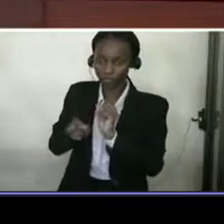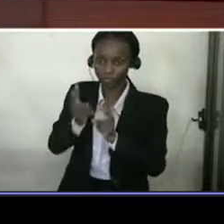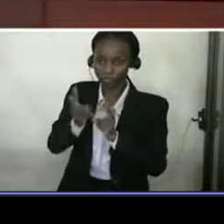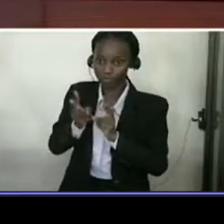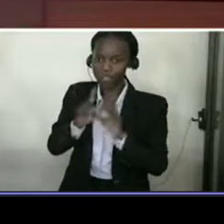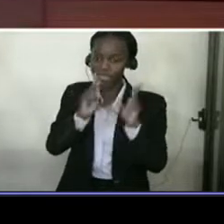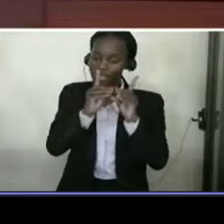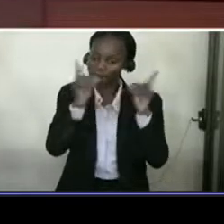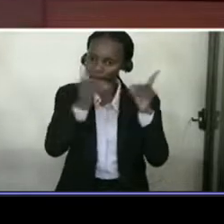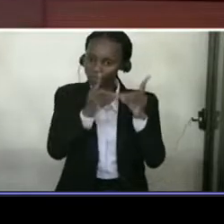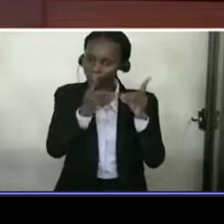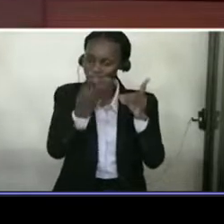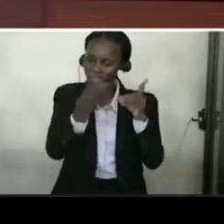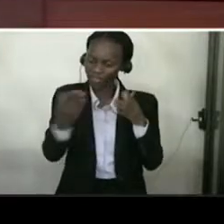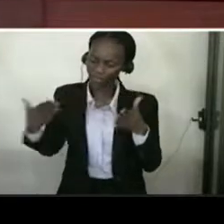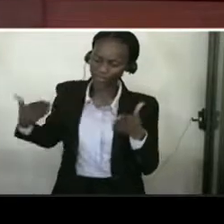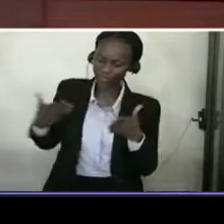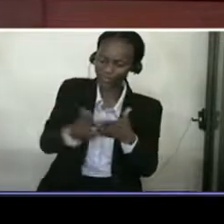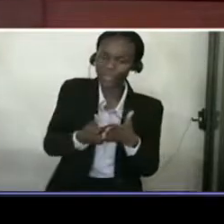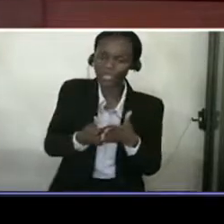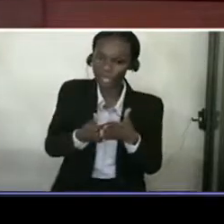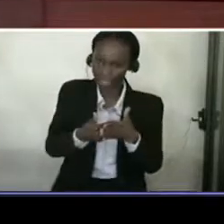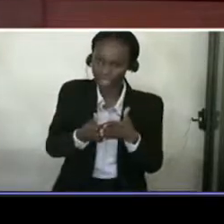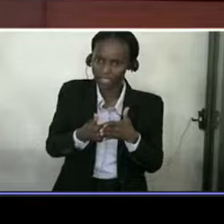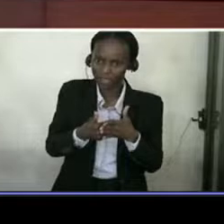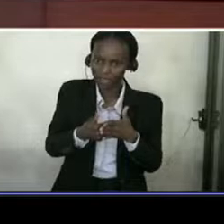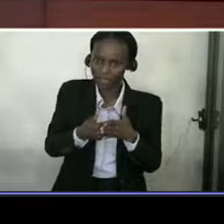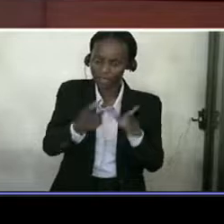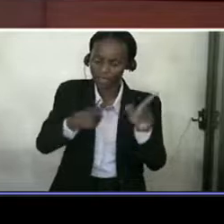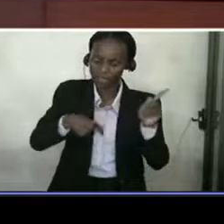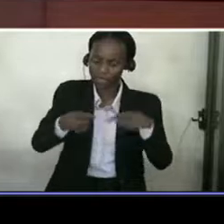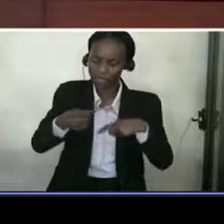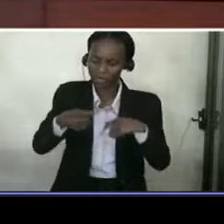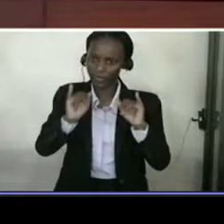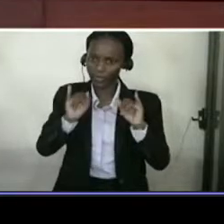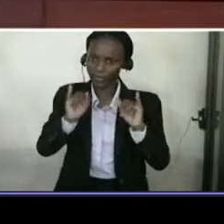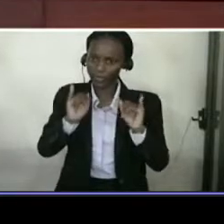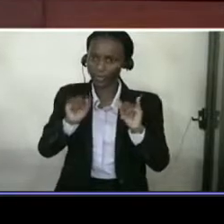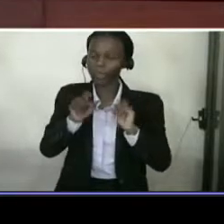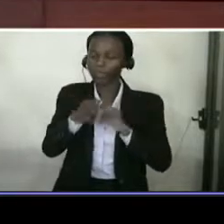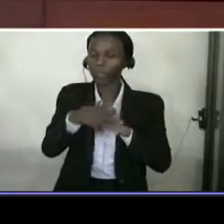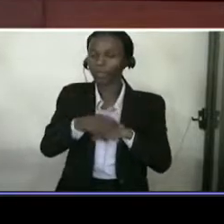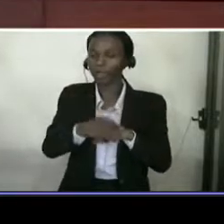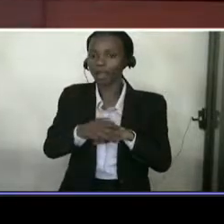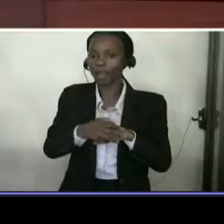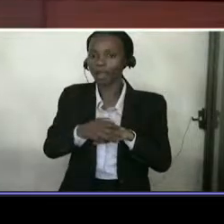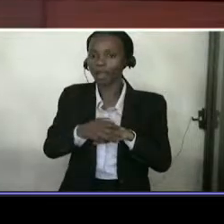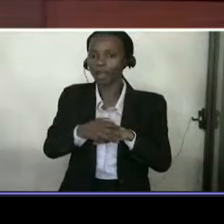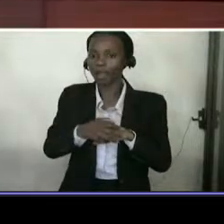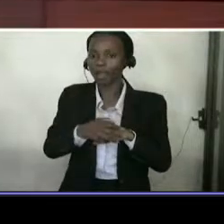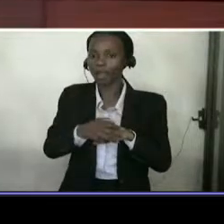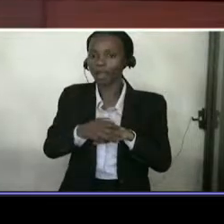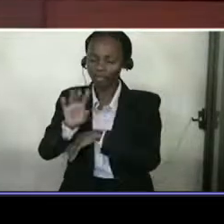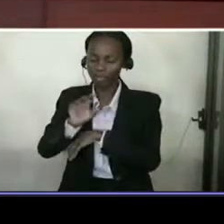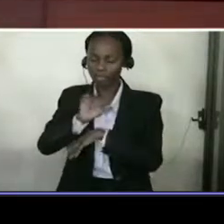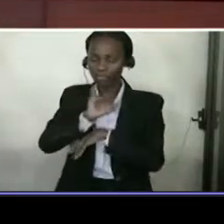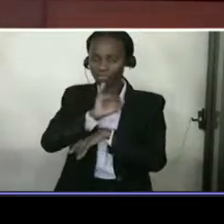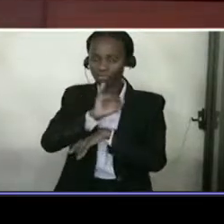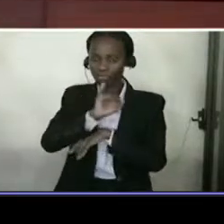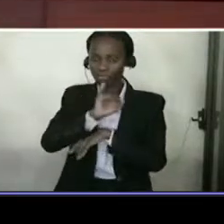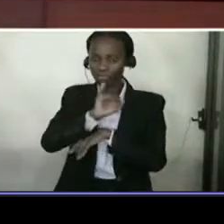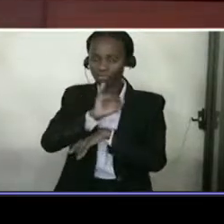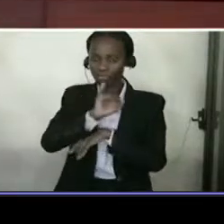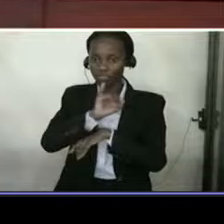wasteful expenditures for 3.1 million and investigation sanctioned by the department concluded that